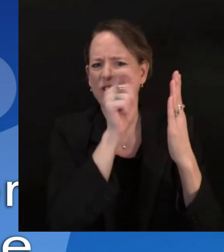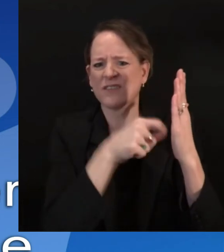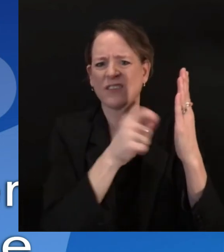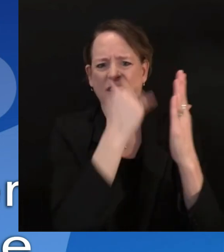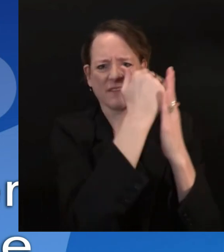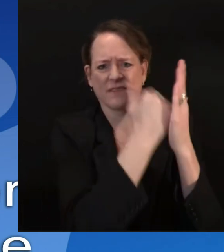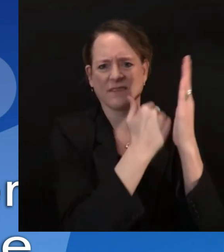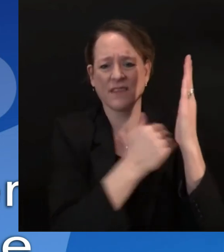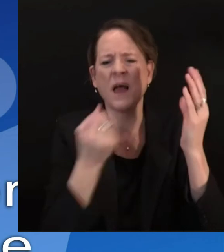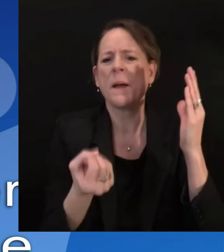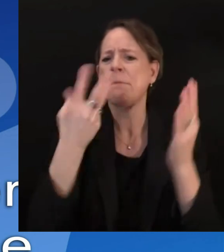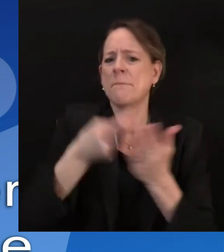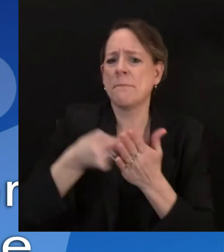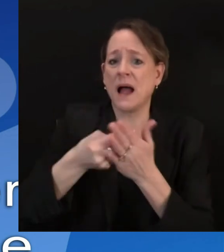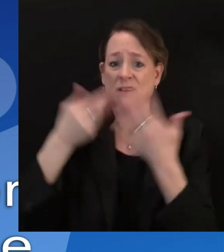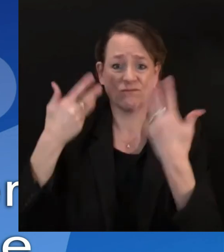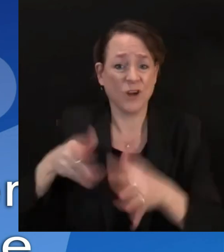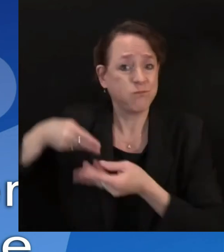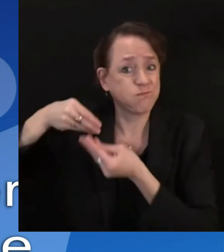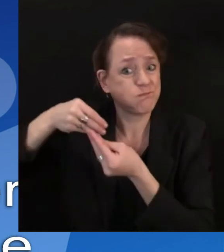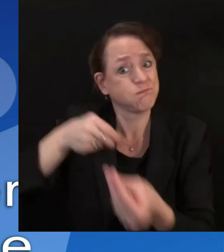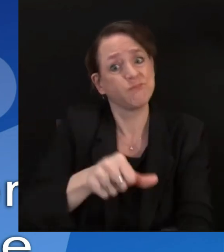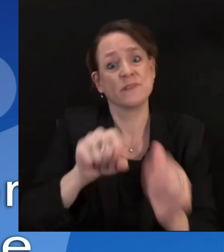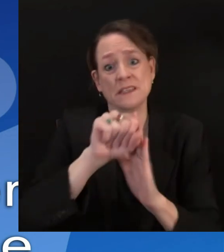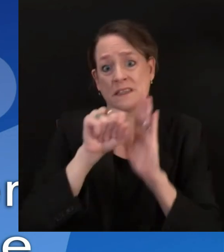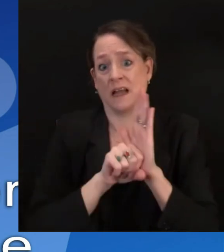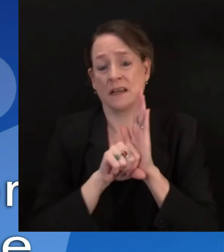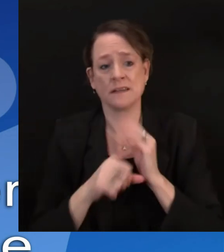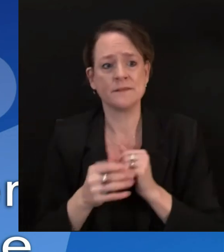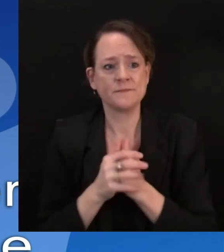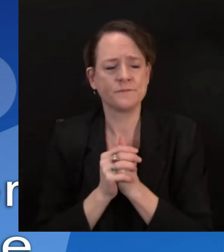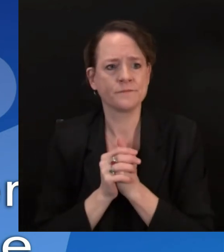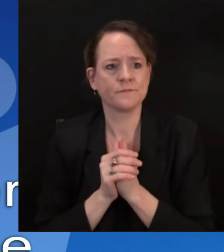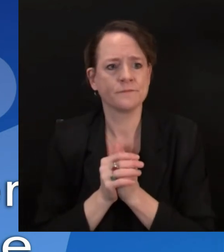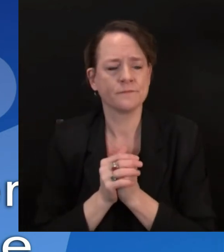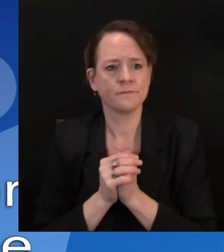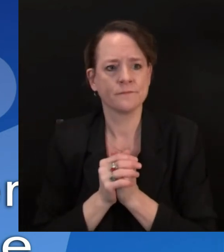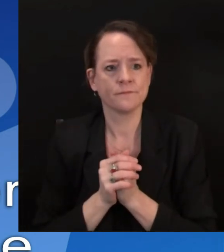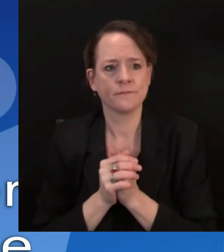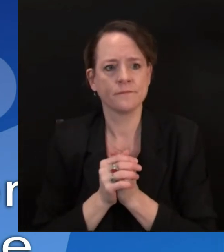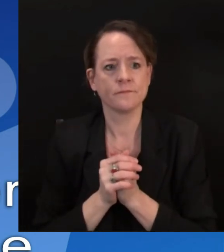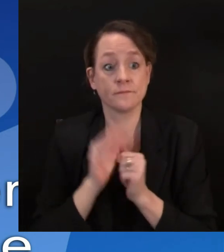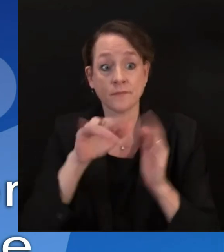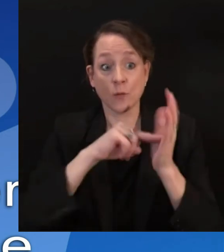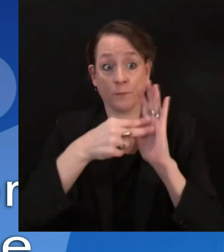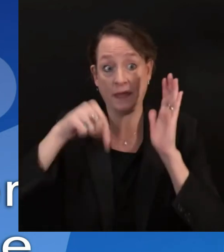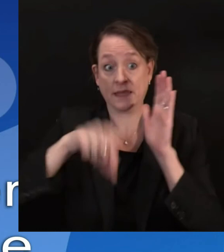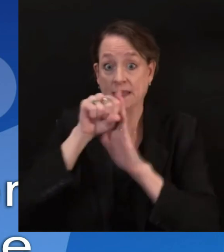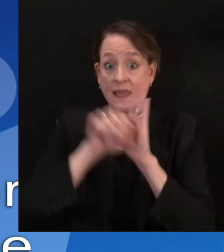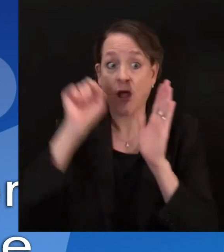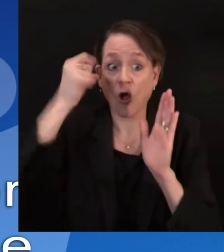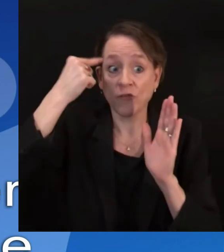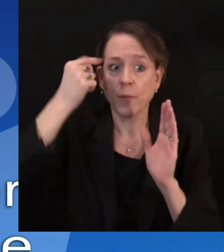You're talking about state government or the entire economy? The entire economy, and both,